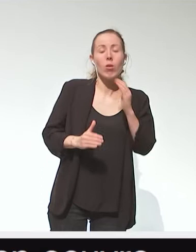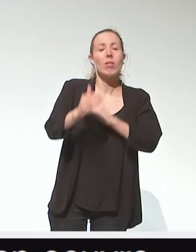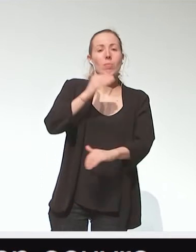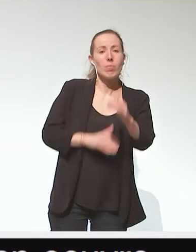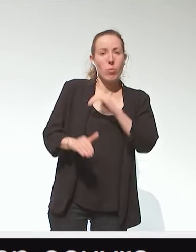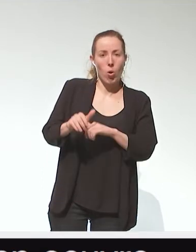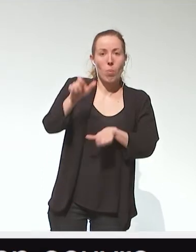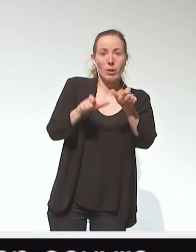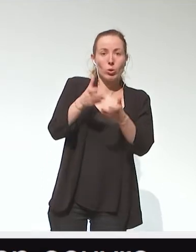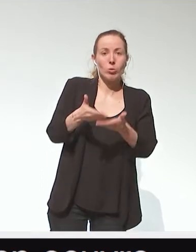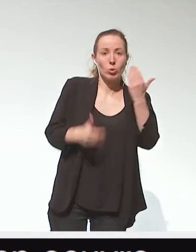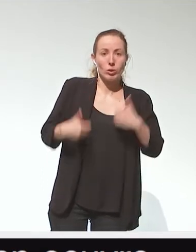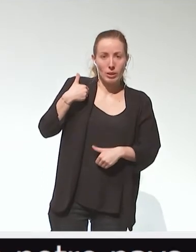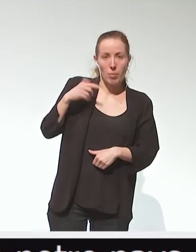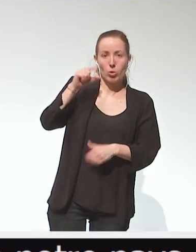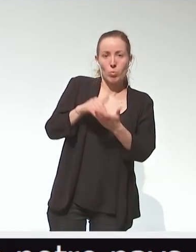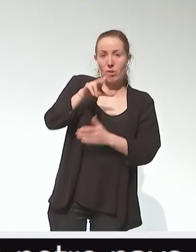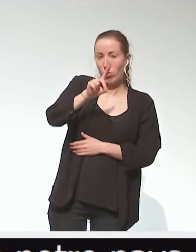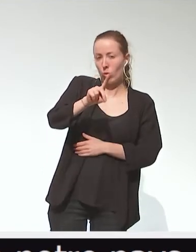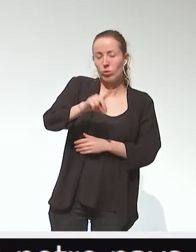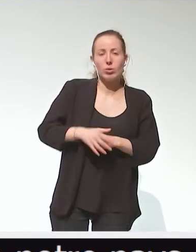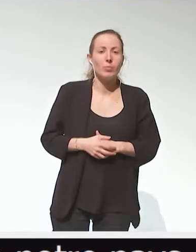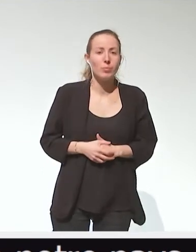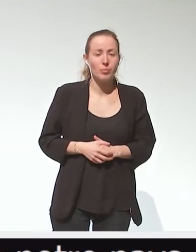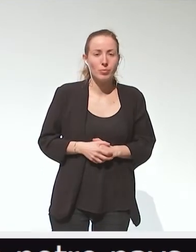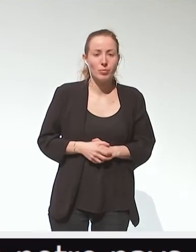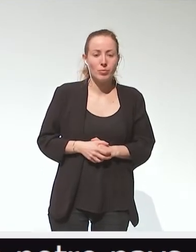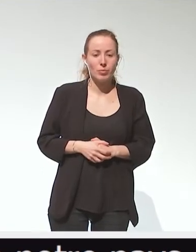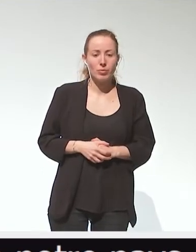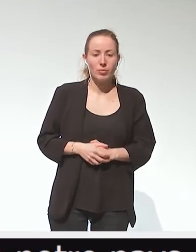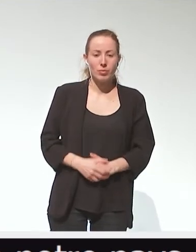do this via action plans to promote the rights of